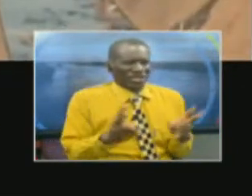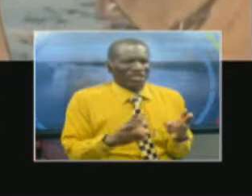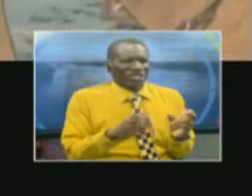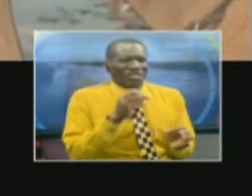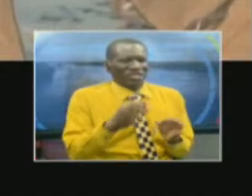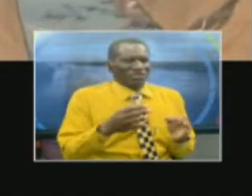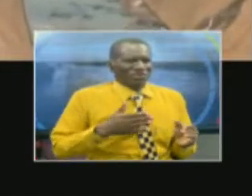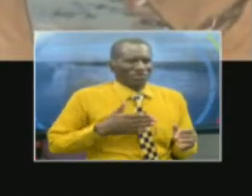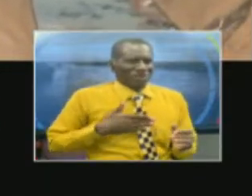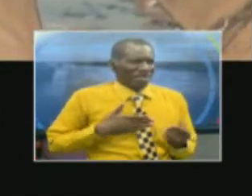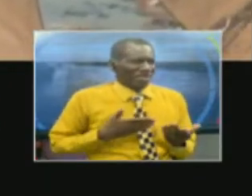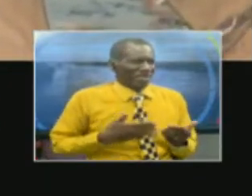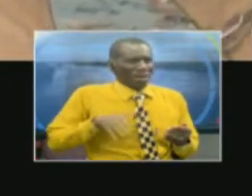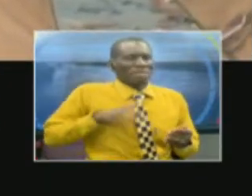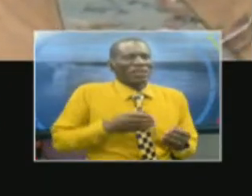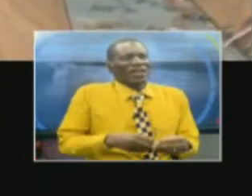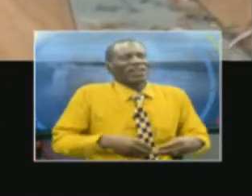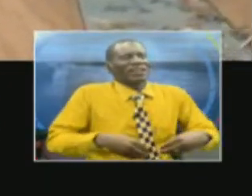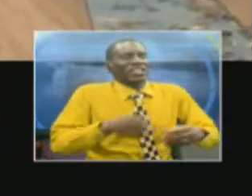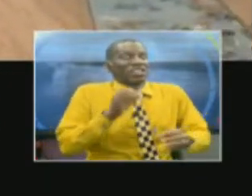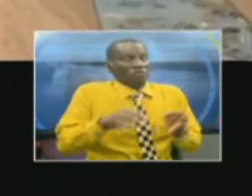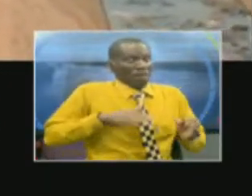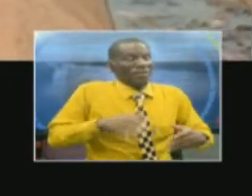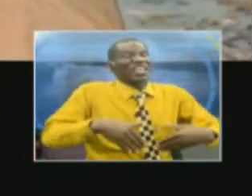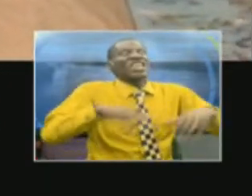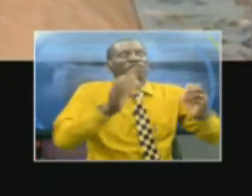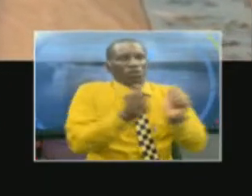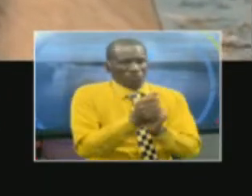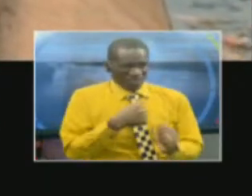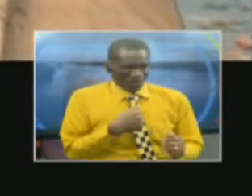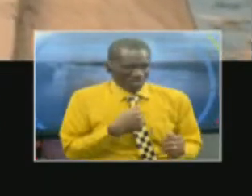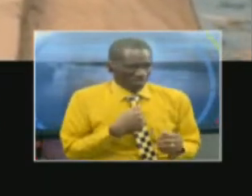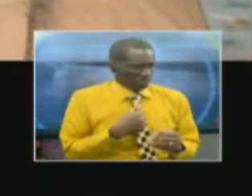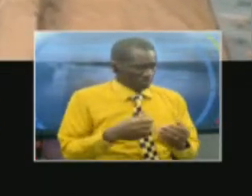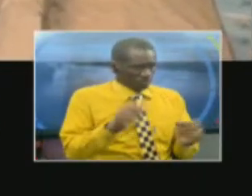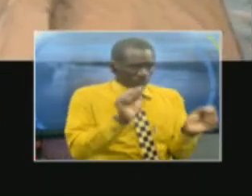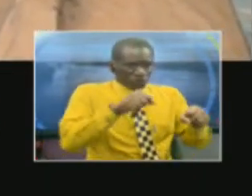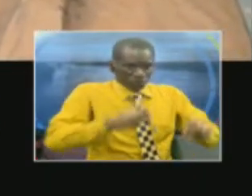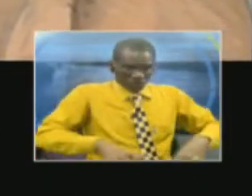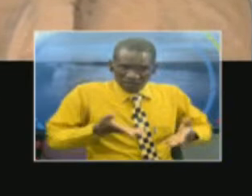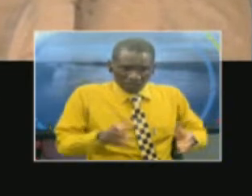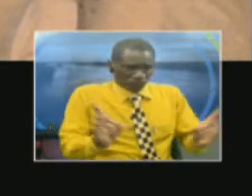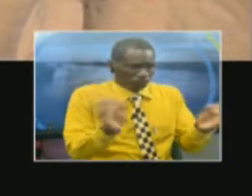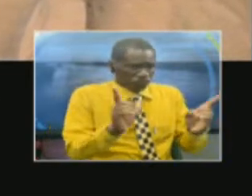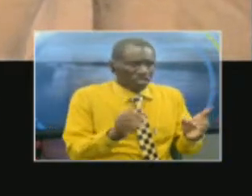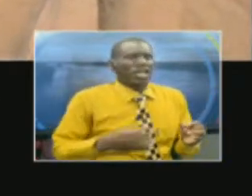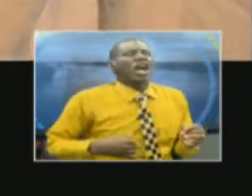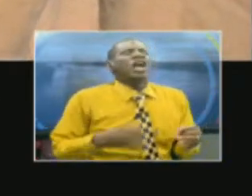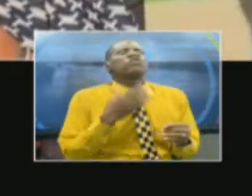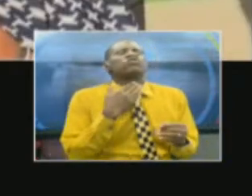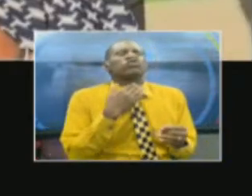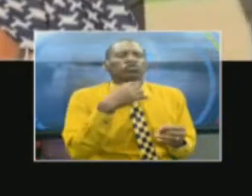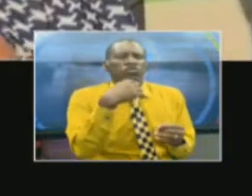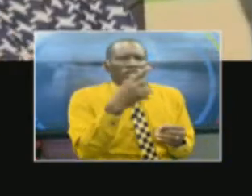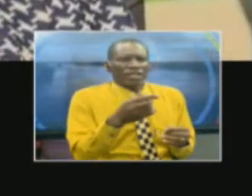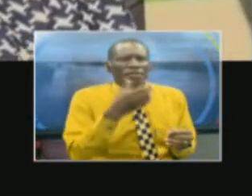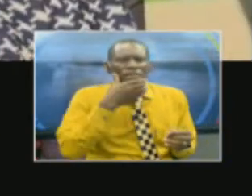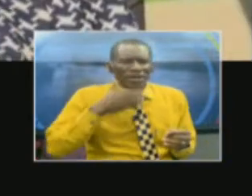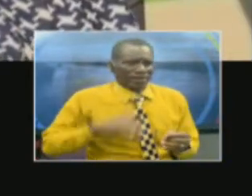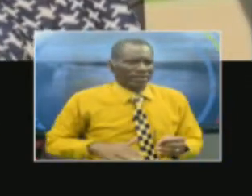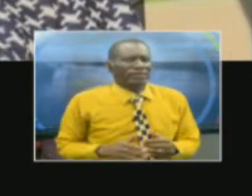mama ange give up na mimi, I would not be here. I would really love to tell